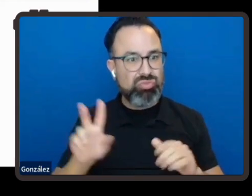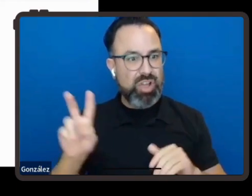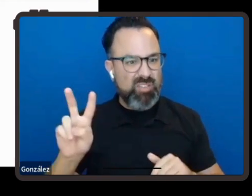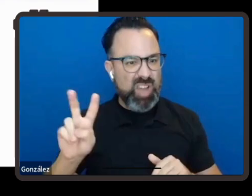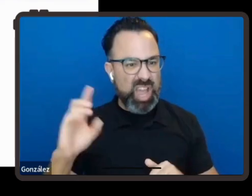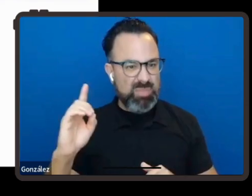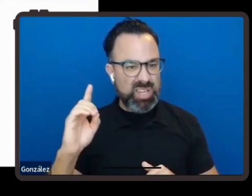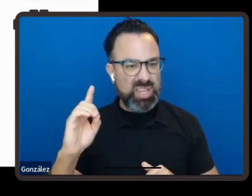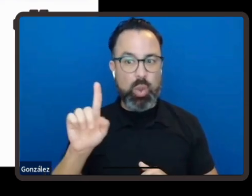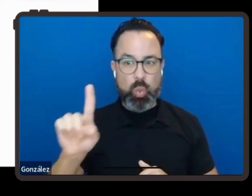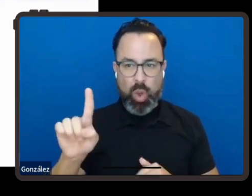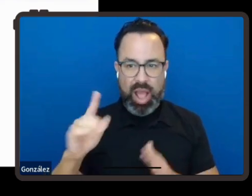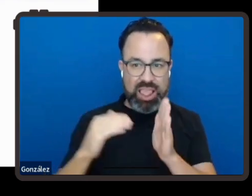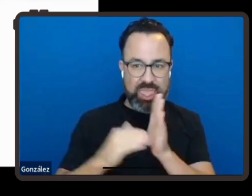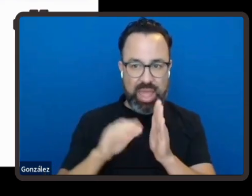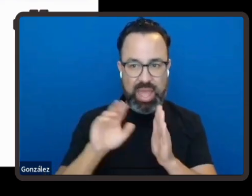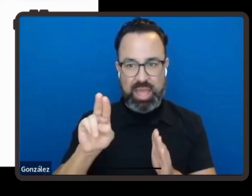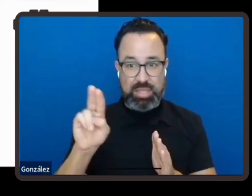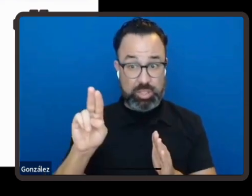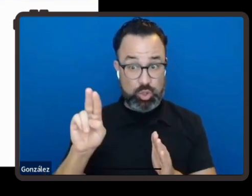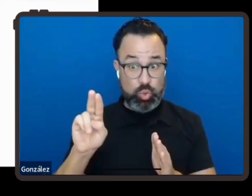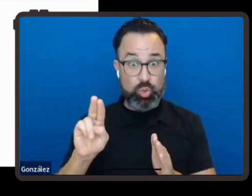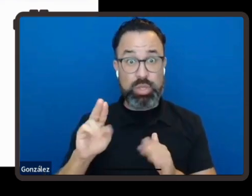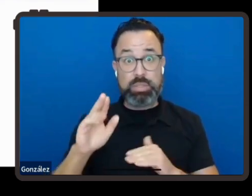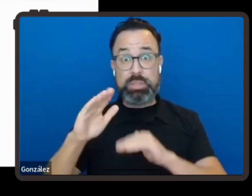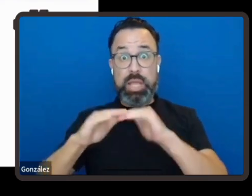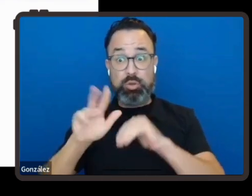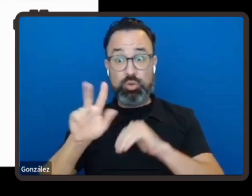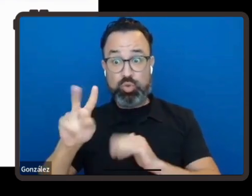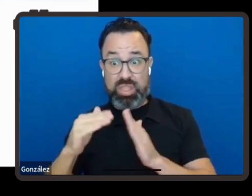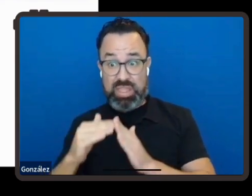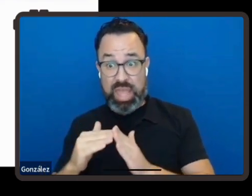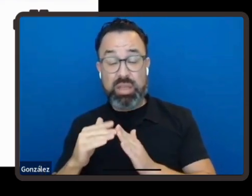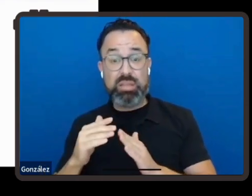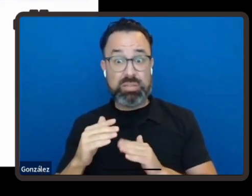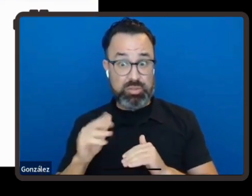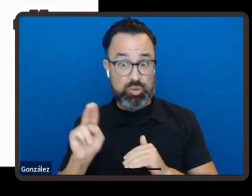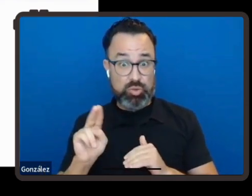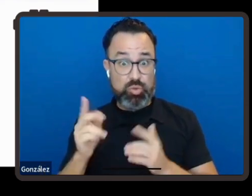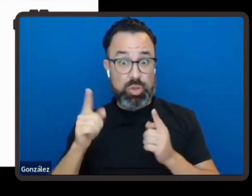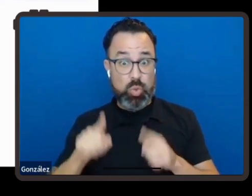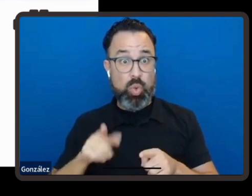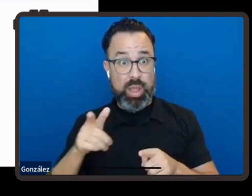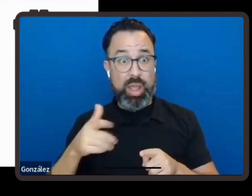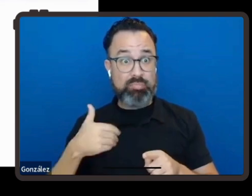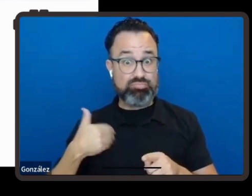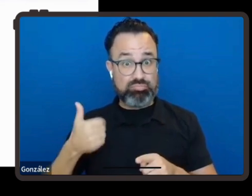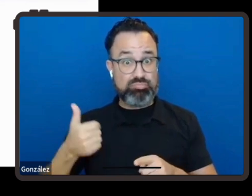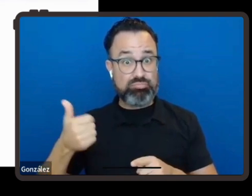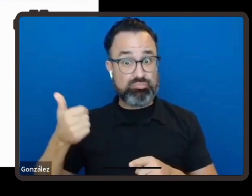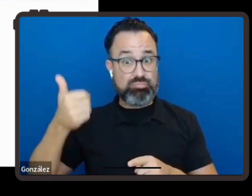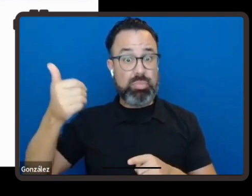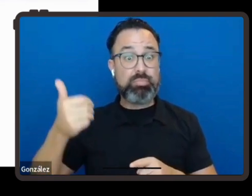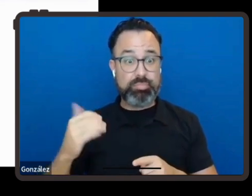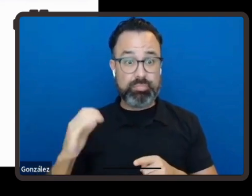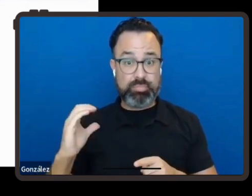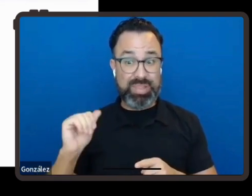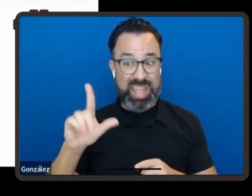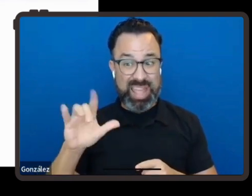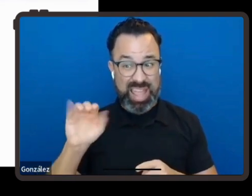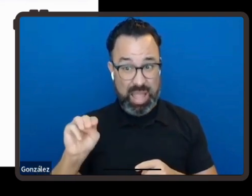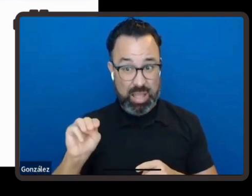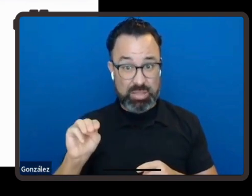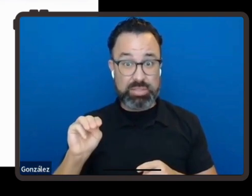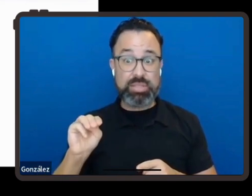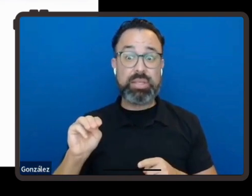to 2,000 when they're in adolescenthood and beyond, and calcium. You've got to watch